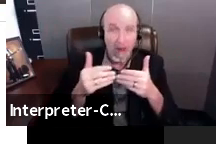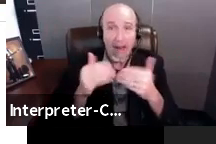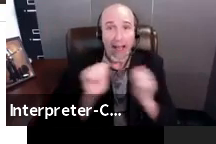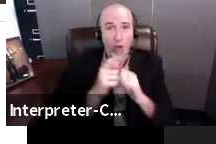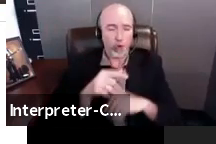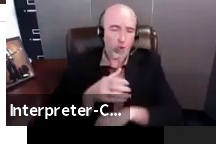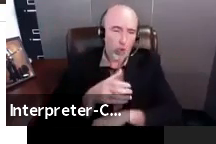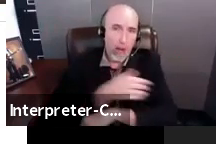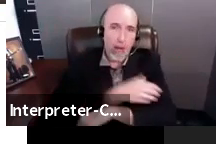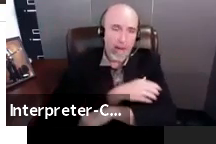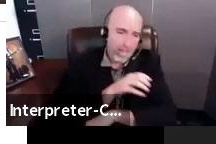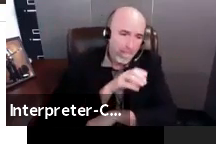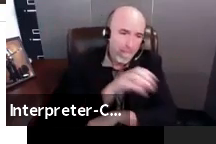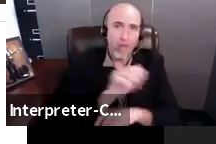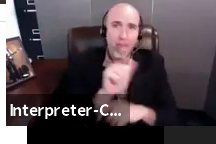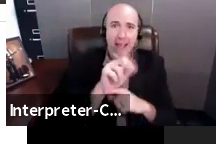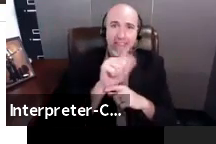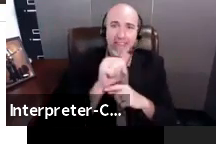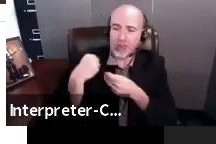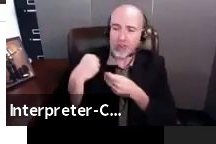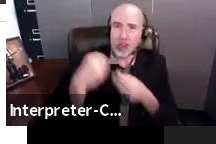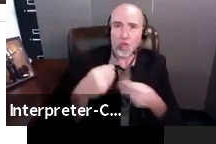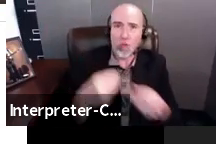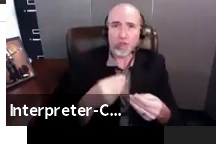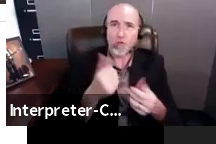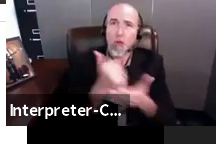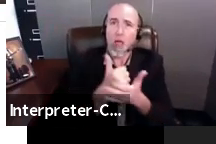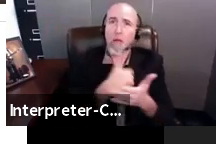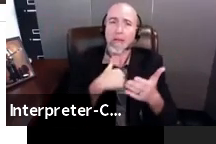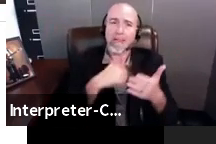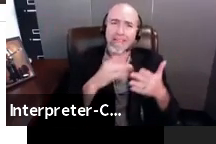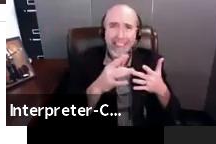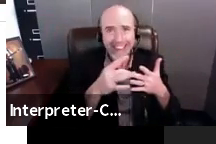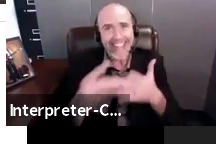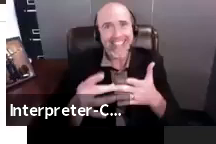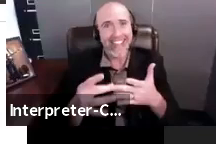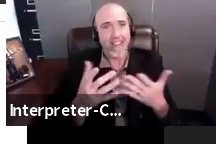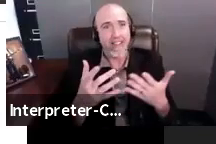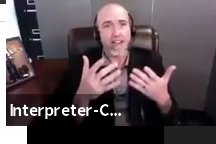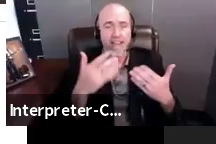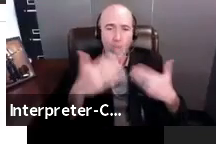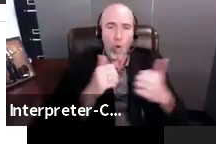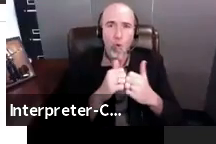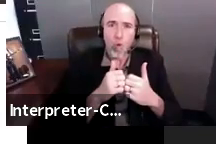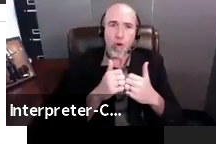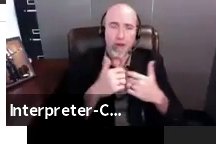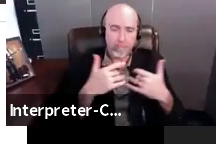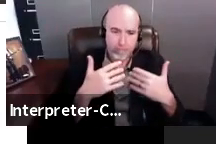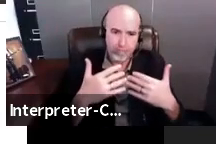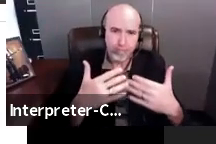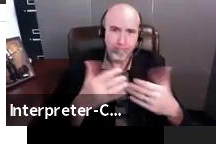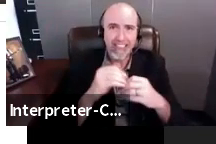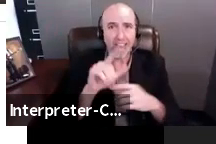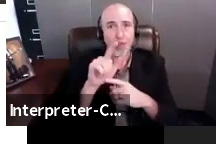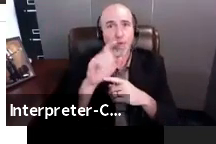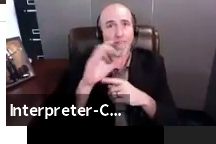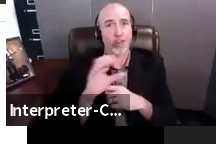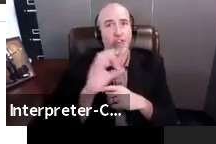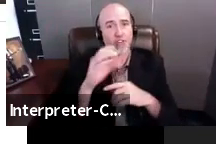ADA generation to help us lead forward with progressing in the 21st century under the